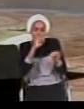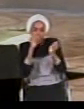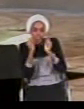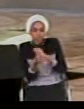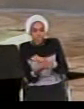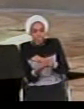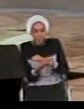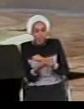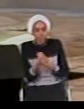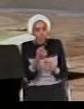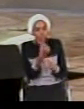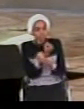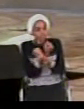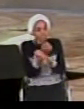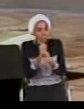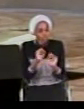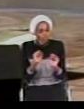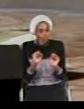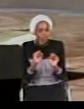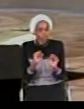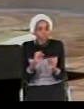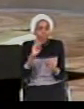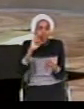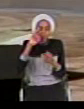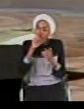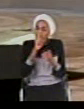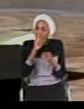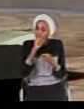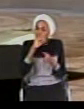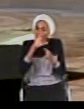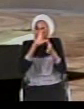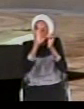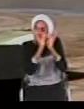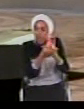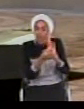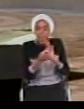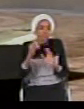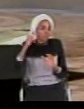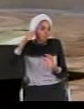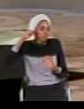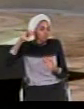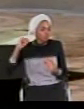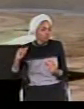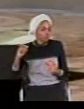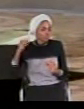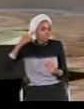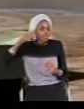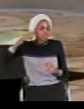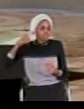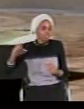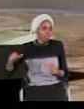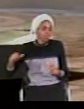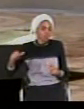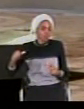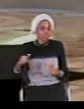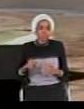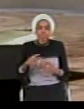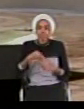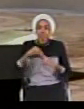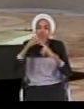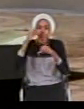transformation, salvation, real conversion. Gold, silver, precious